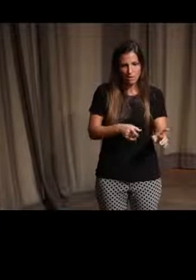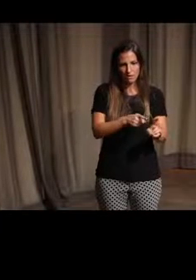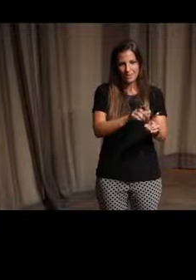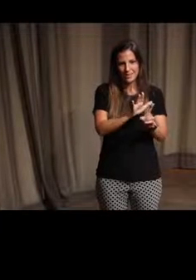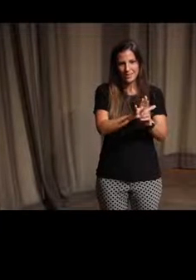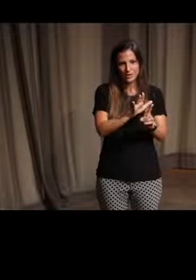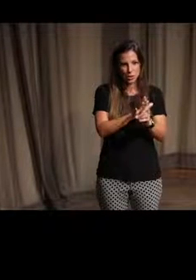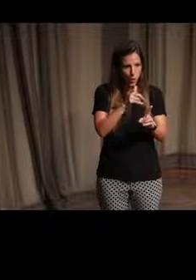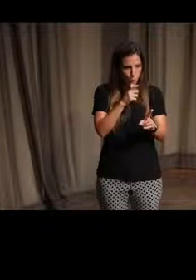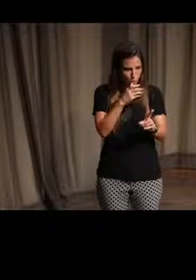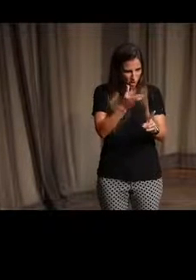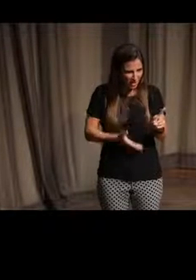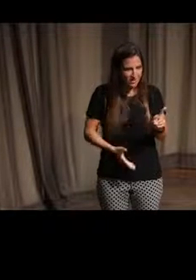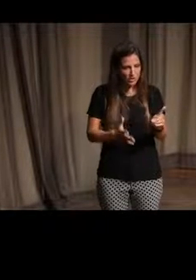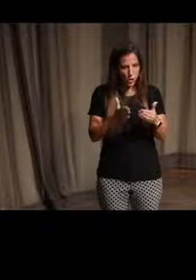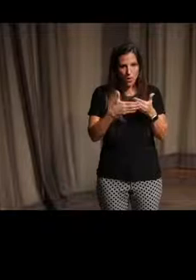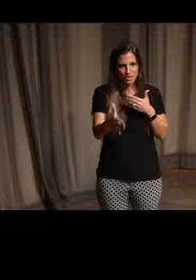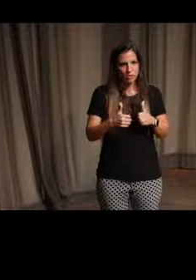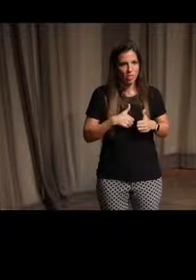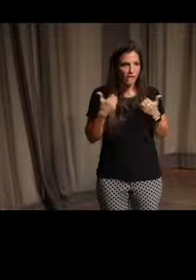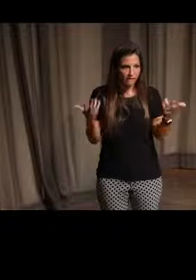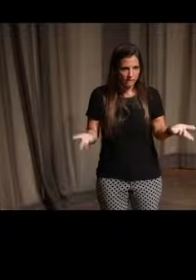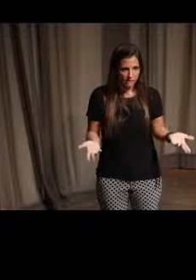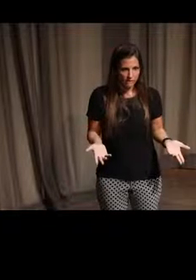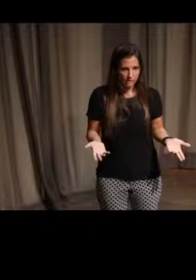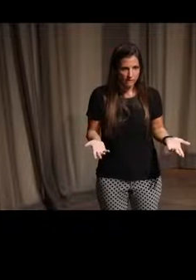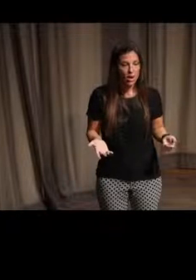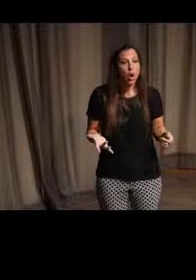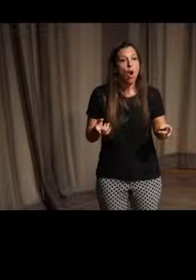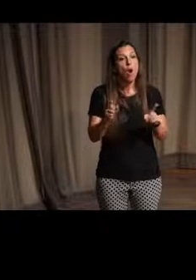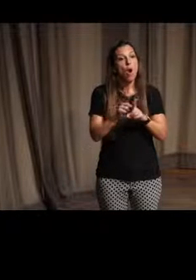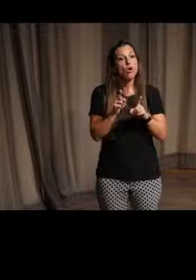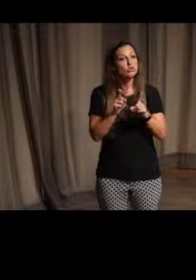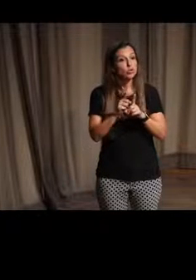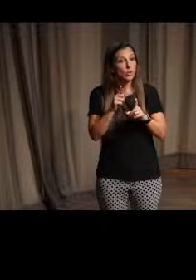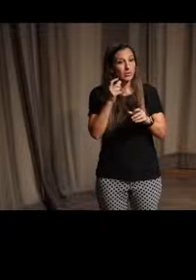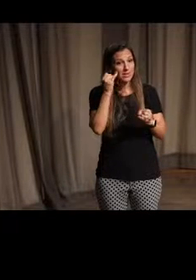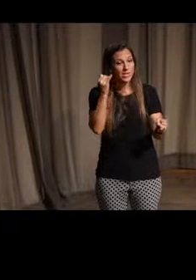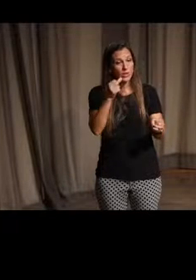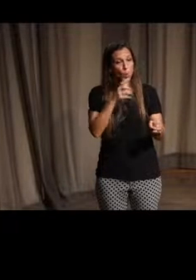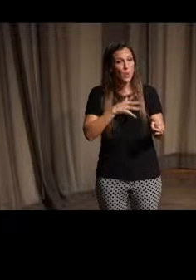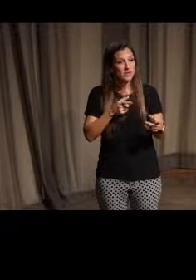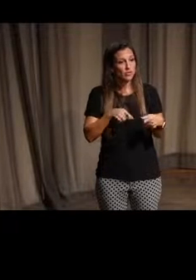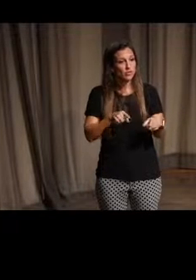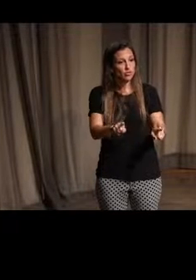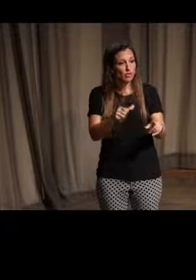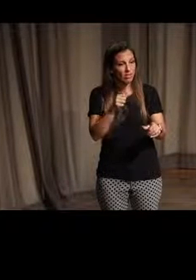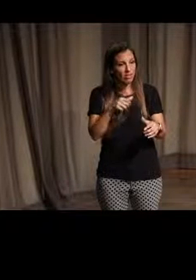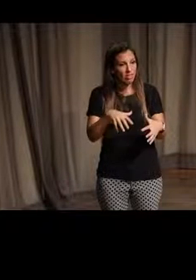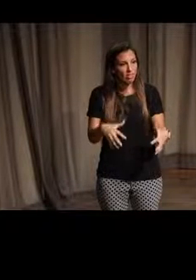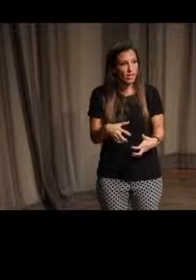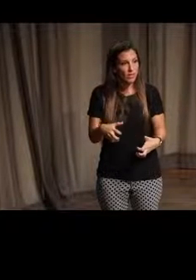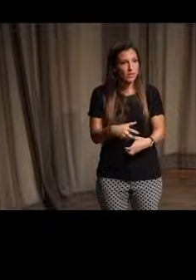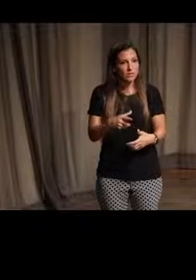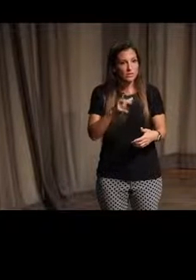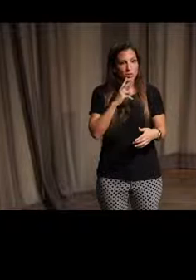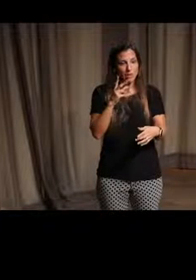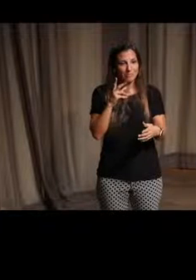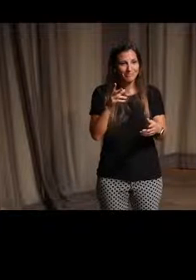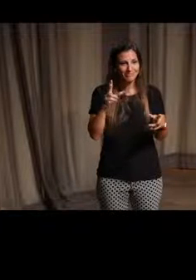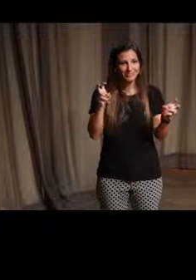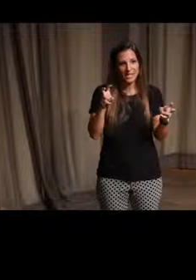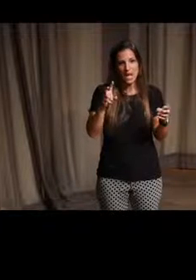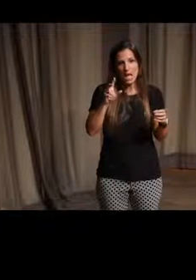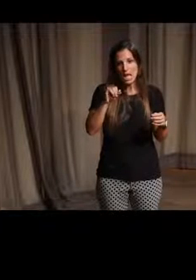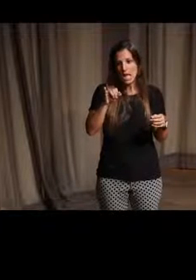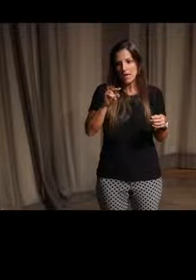her autonomy for the rest of her life. Also, there's the idea of women in labor in terms of invisible labor that